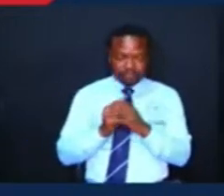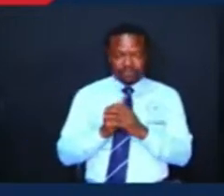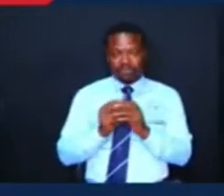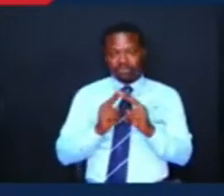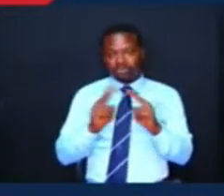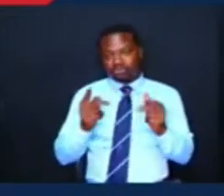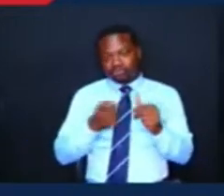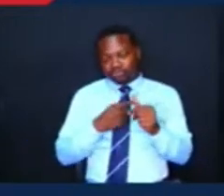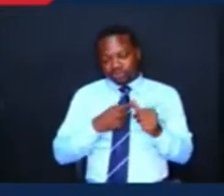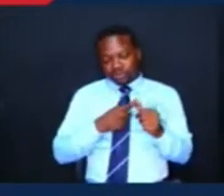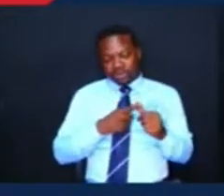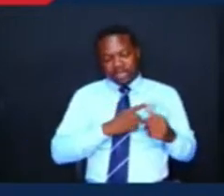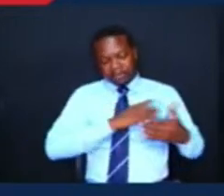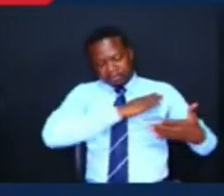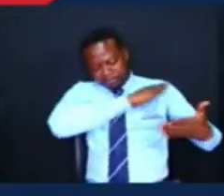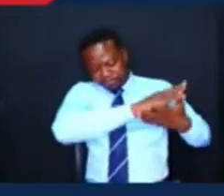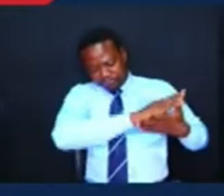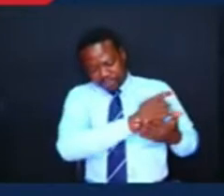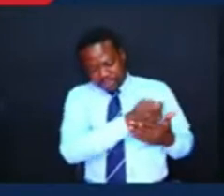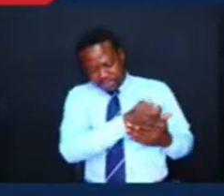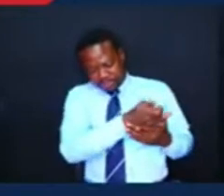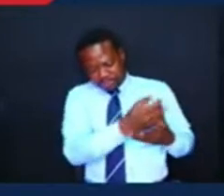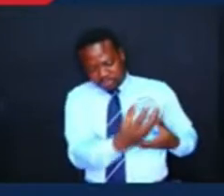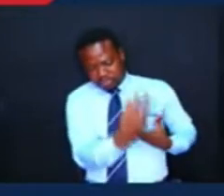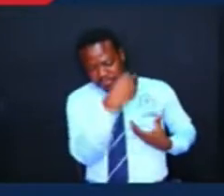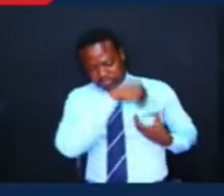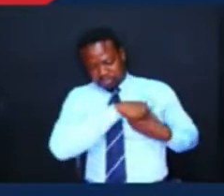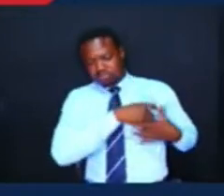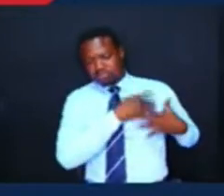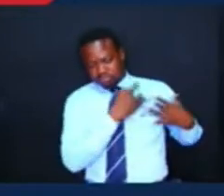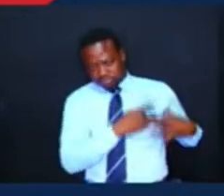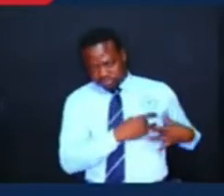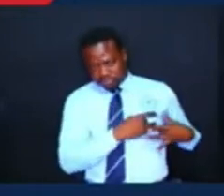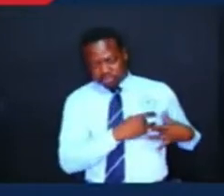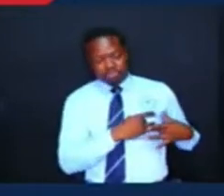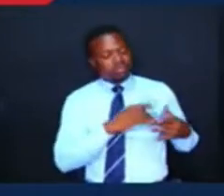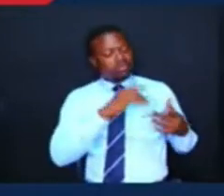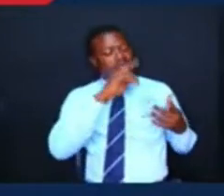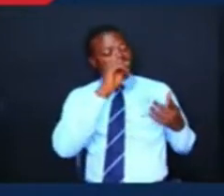So prevent the seed from entering the